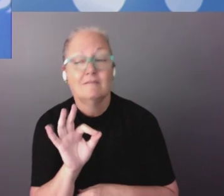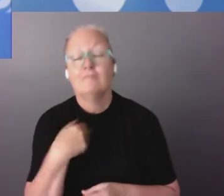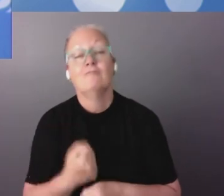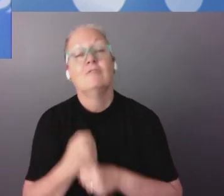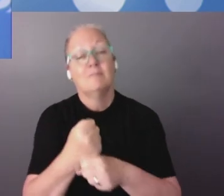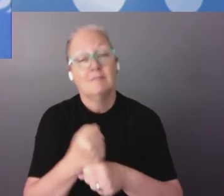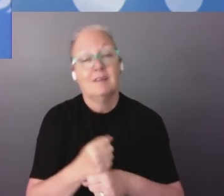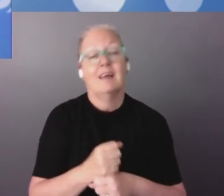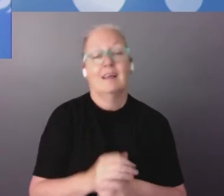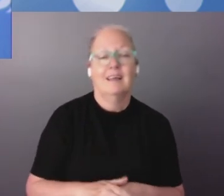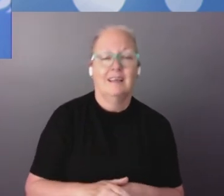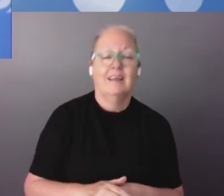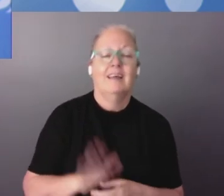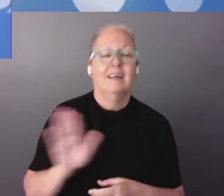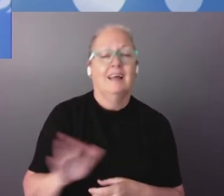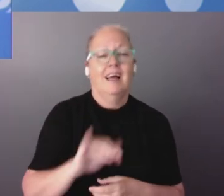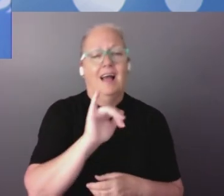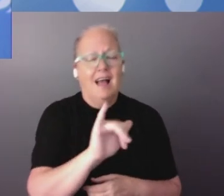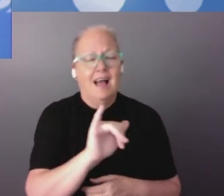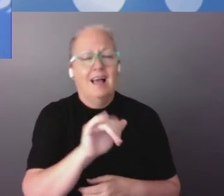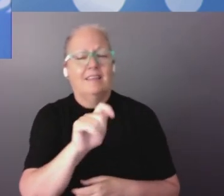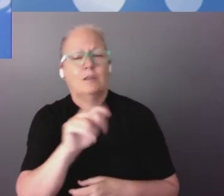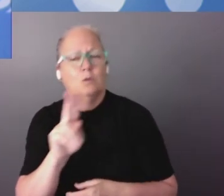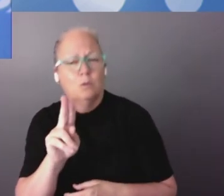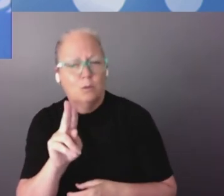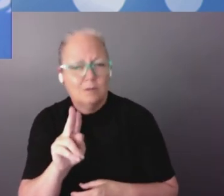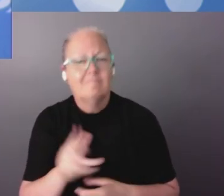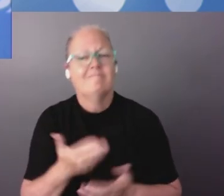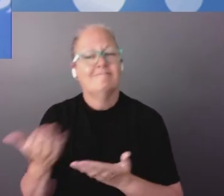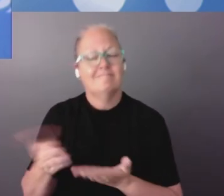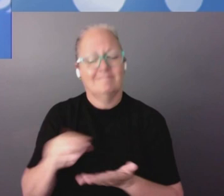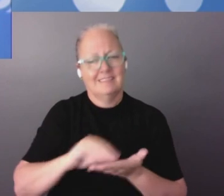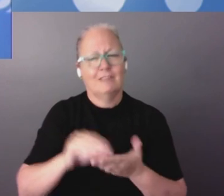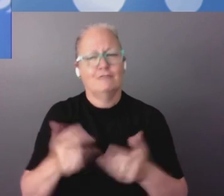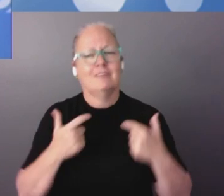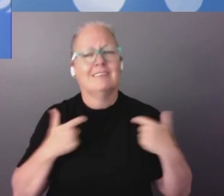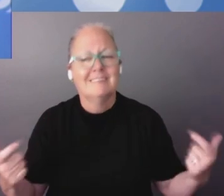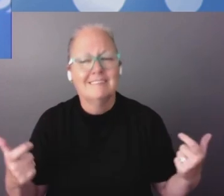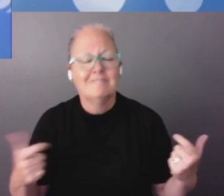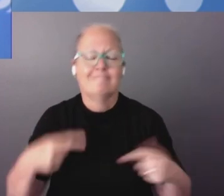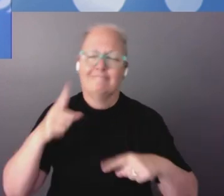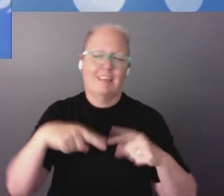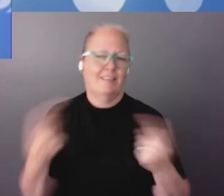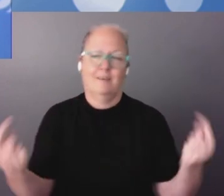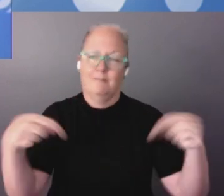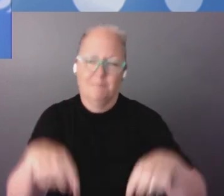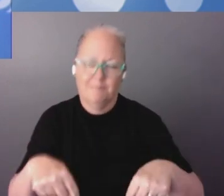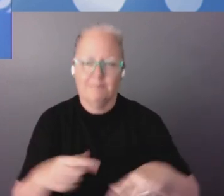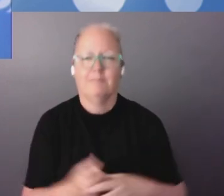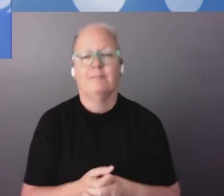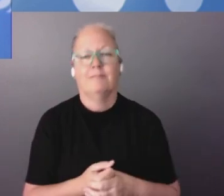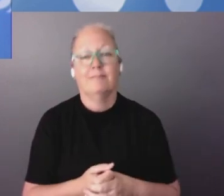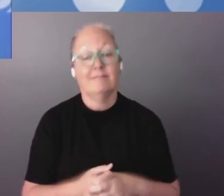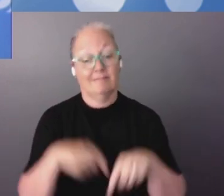ITU Secretary General Hu Lin Zhao, who was not able to be with us today. This year's meeting